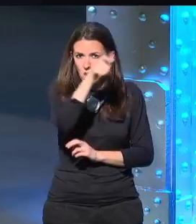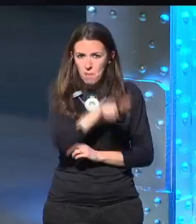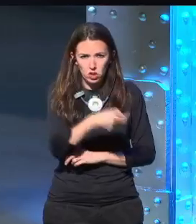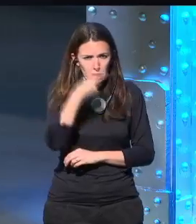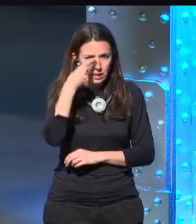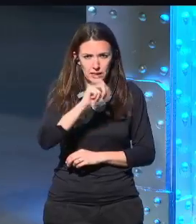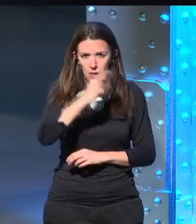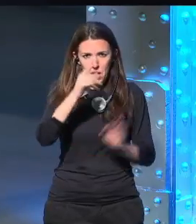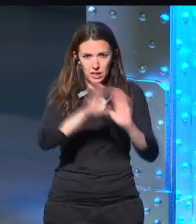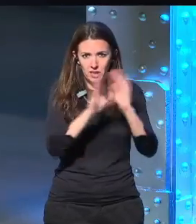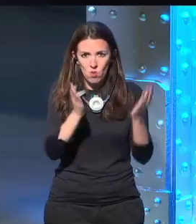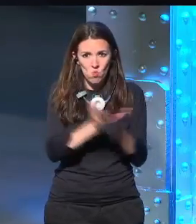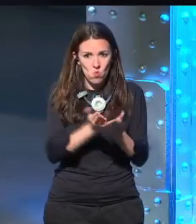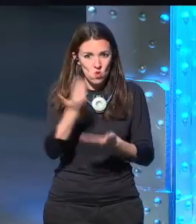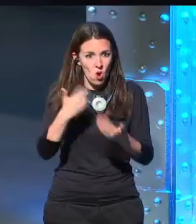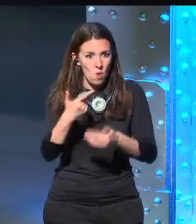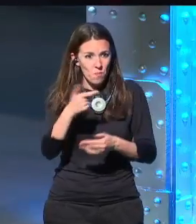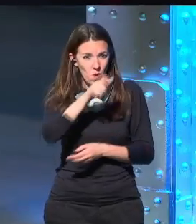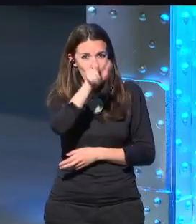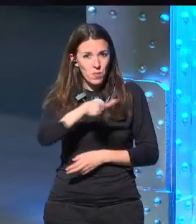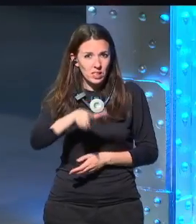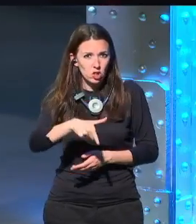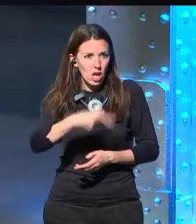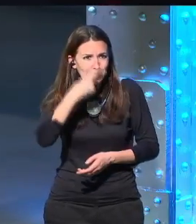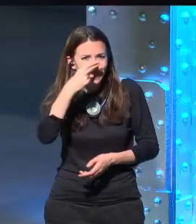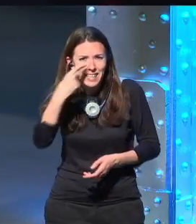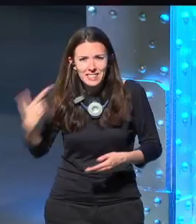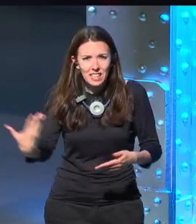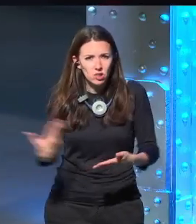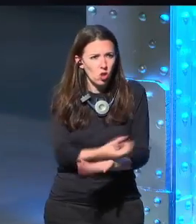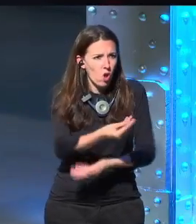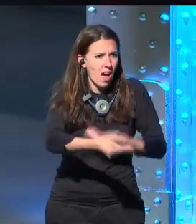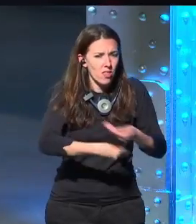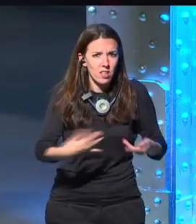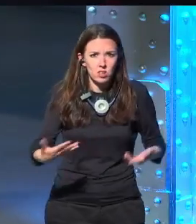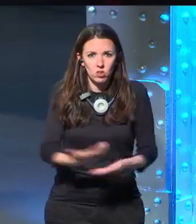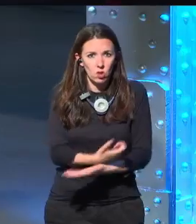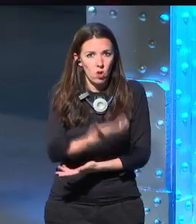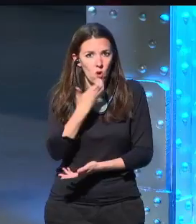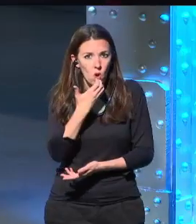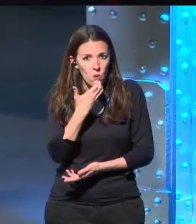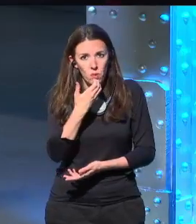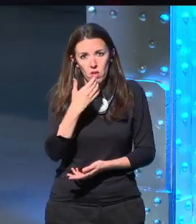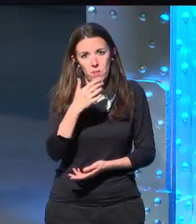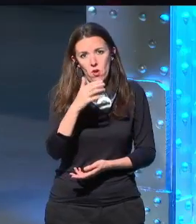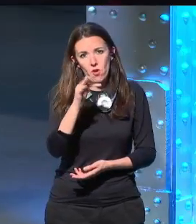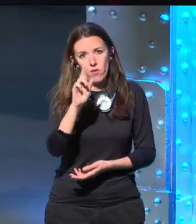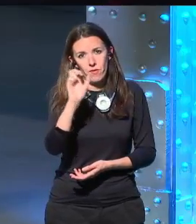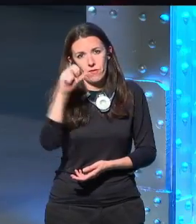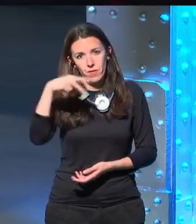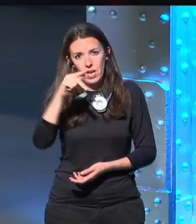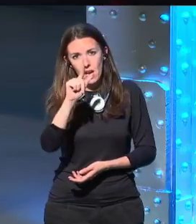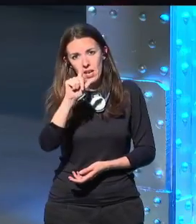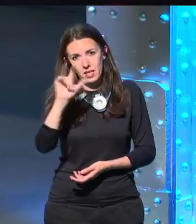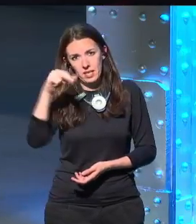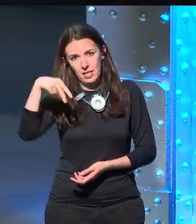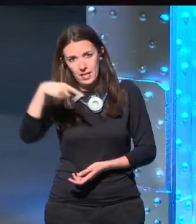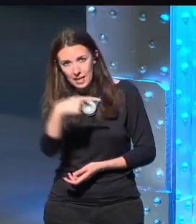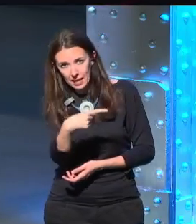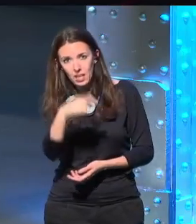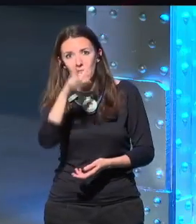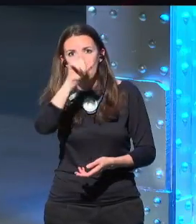those who are interested in everything, like Benjamin Franklin, loving electricity, but also being a great diplomat in Europe. You